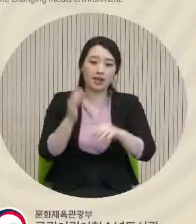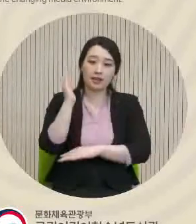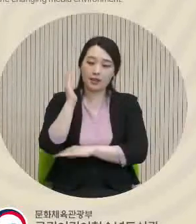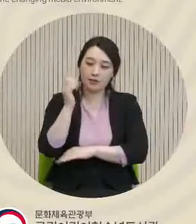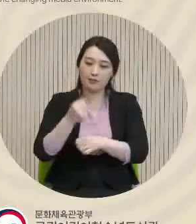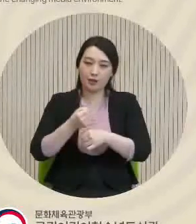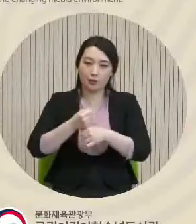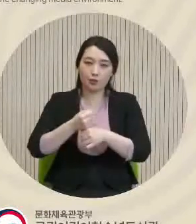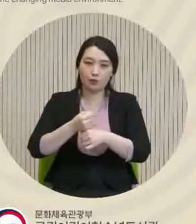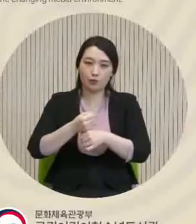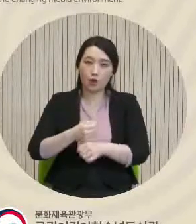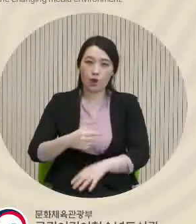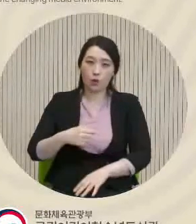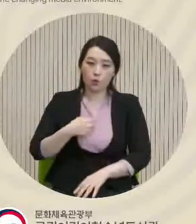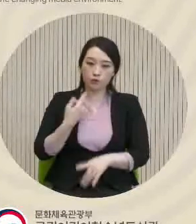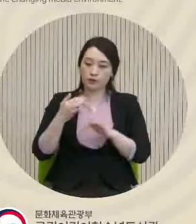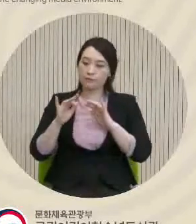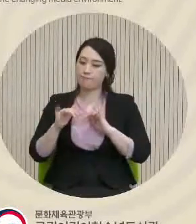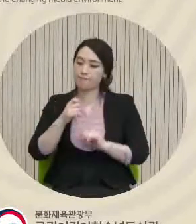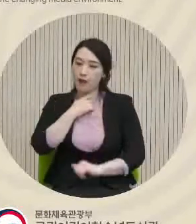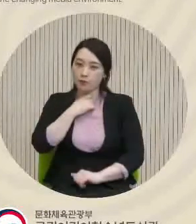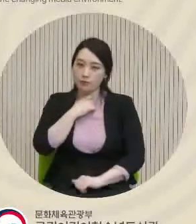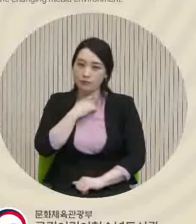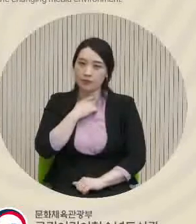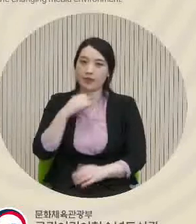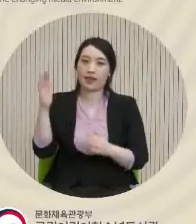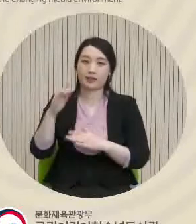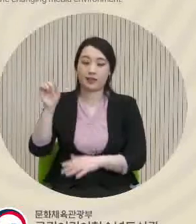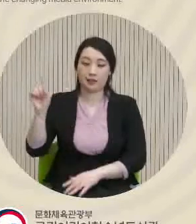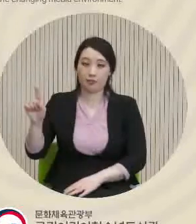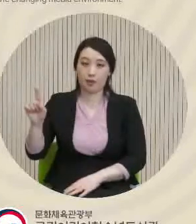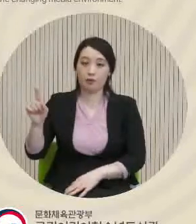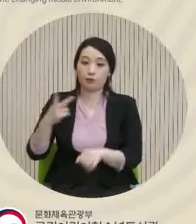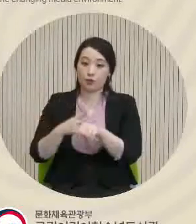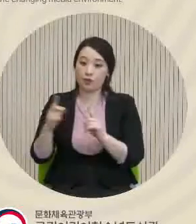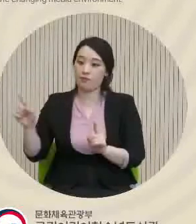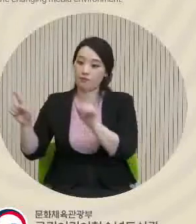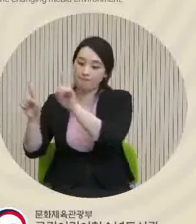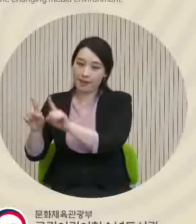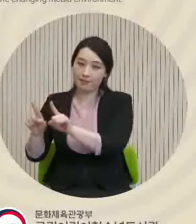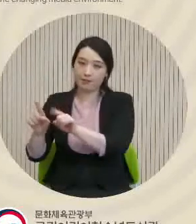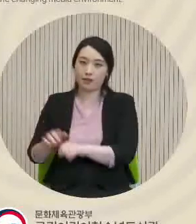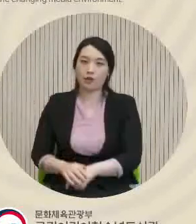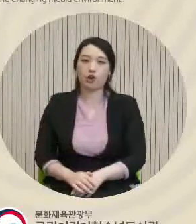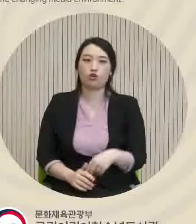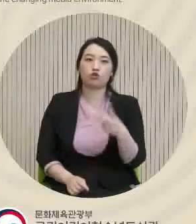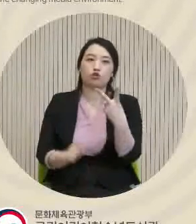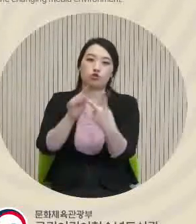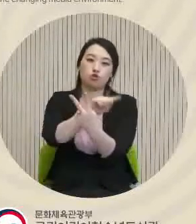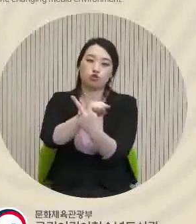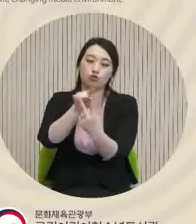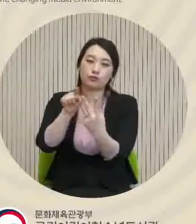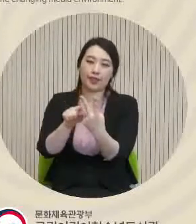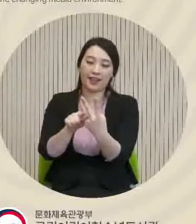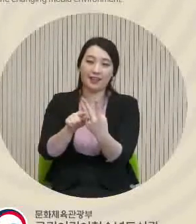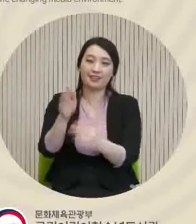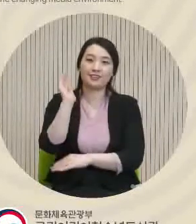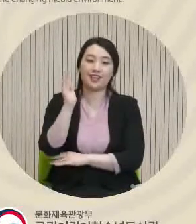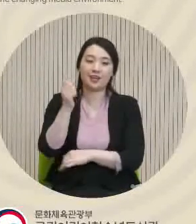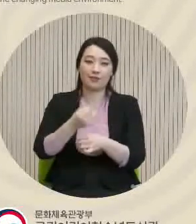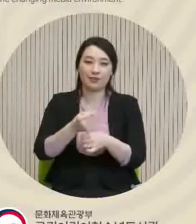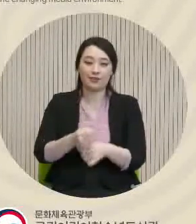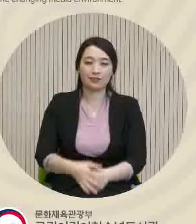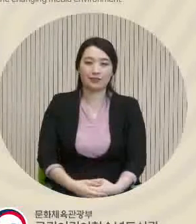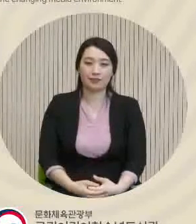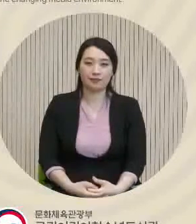children, they created them with teachers. And if the student wants to do it alone, then